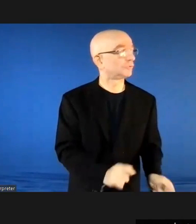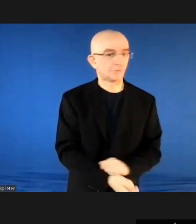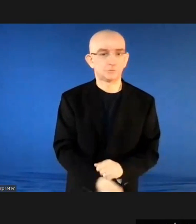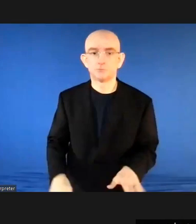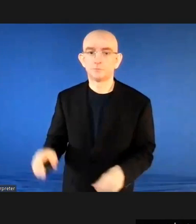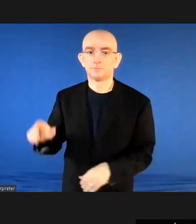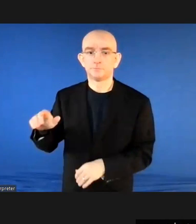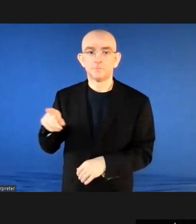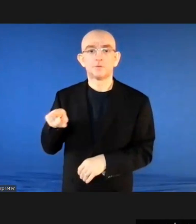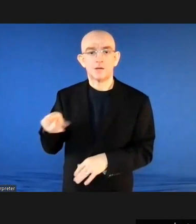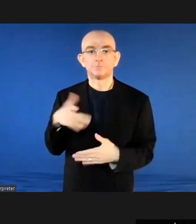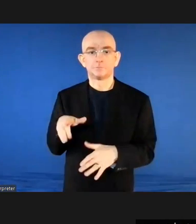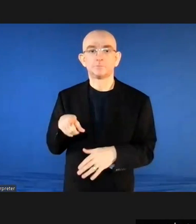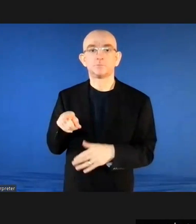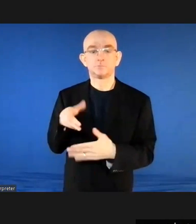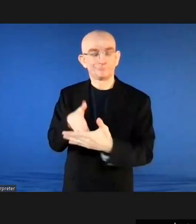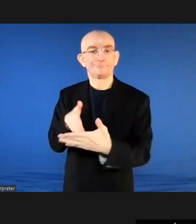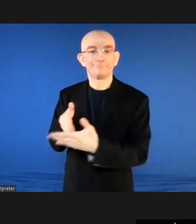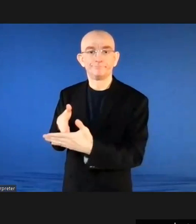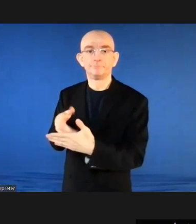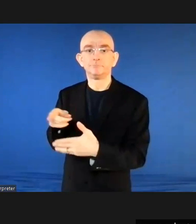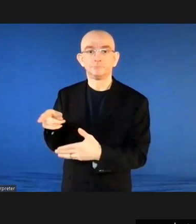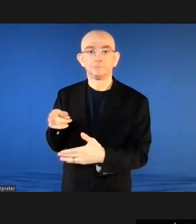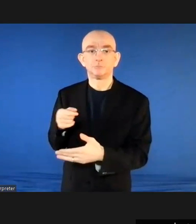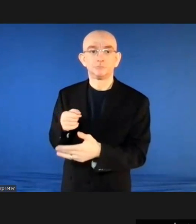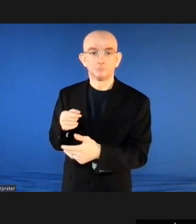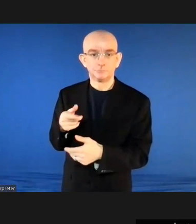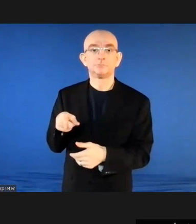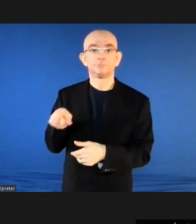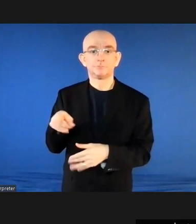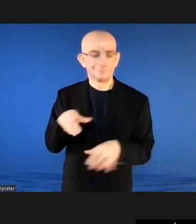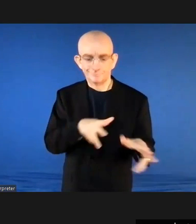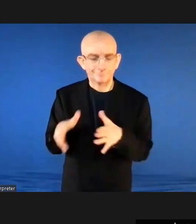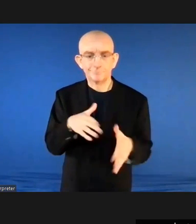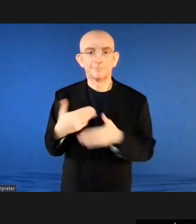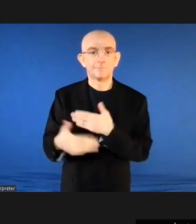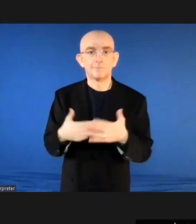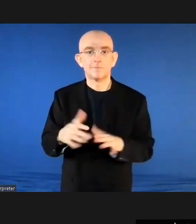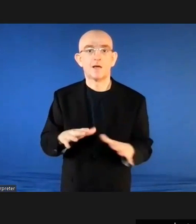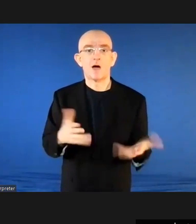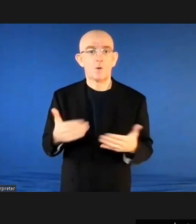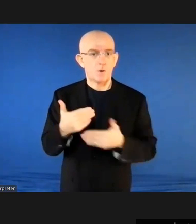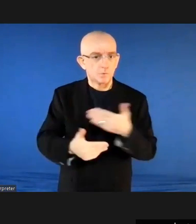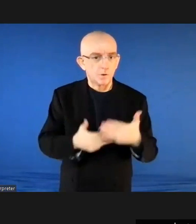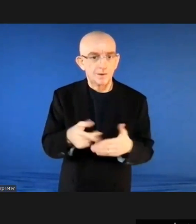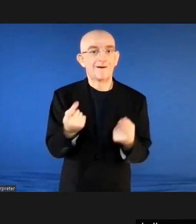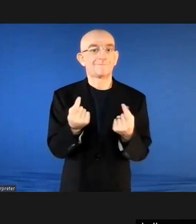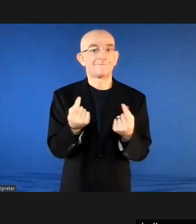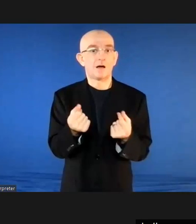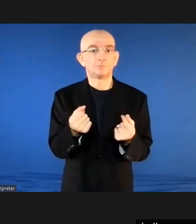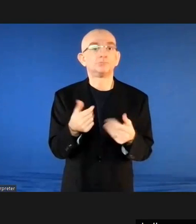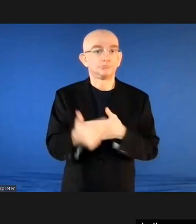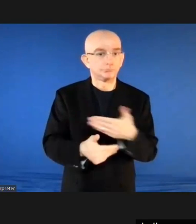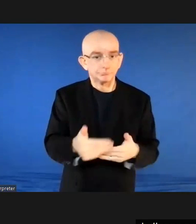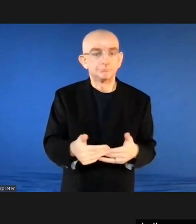so that finance is channeled really well. And secondly, another lesson is the potential of